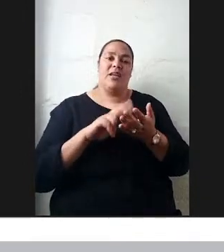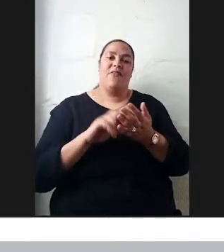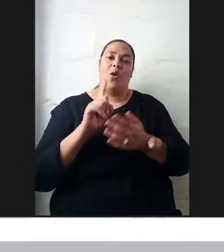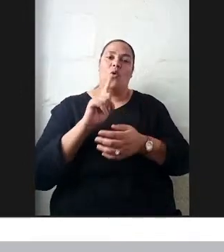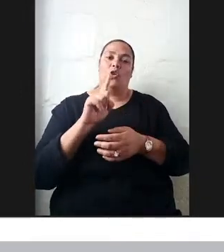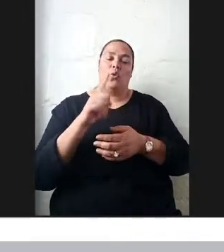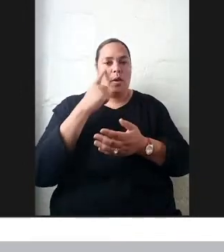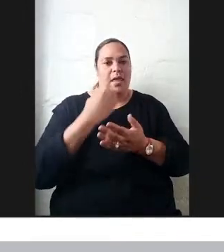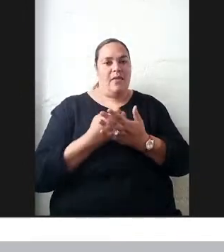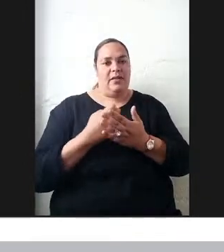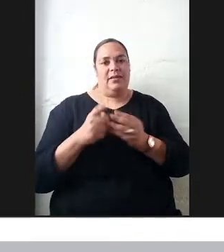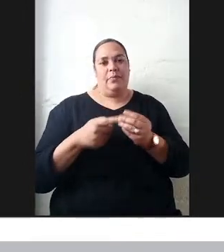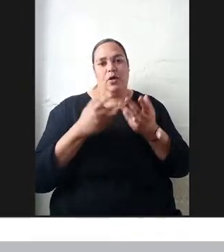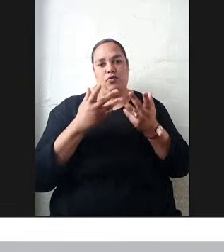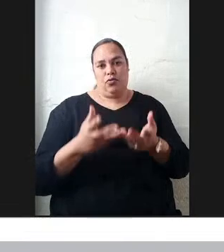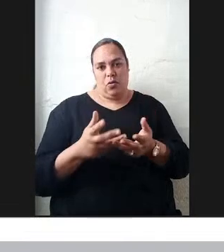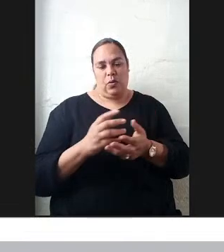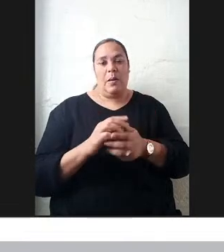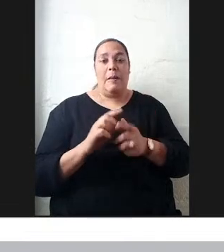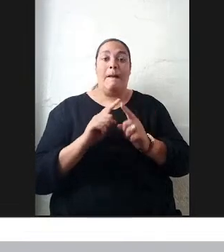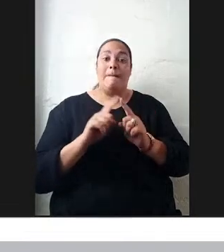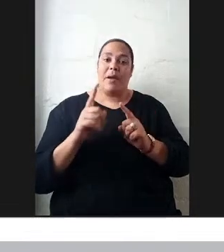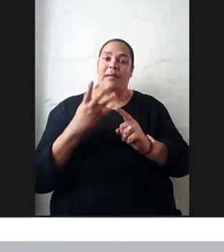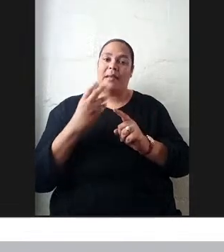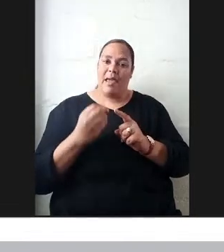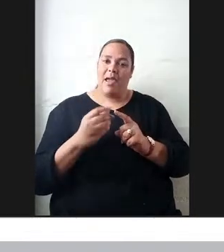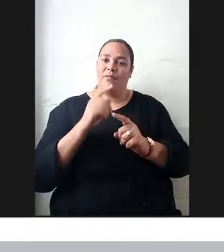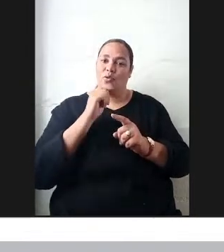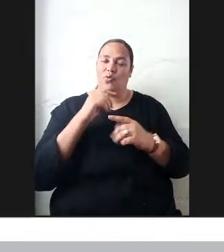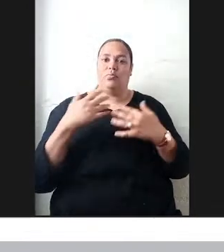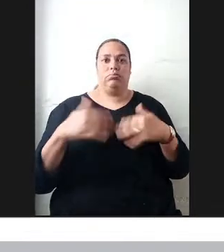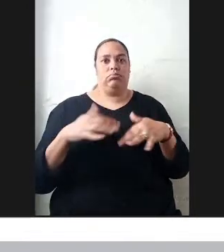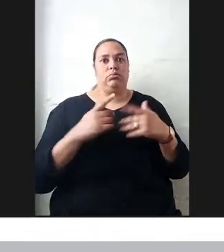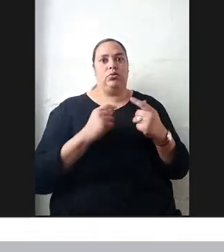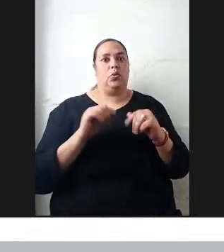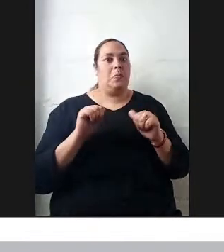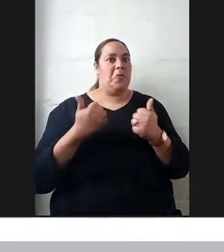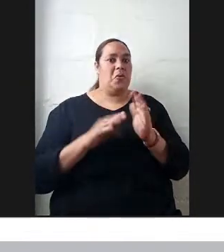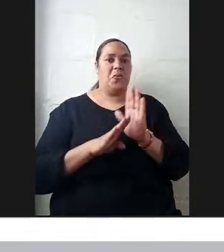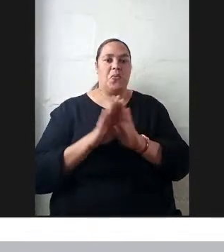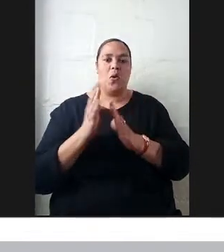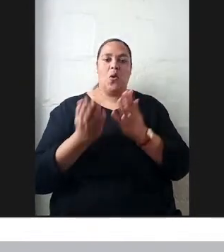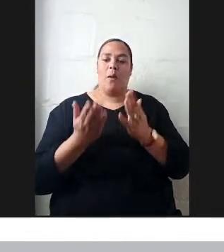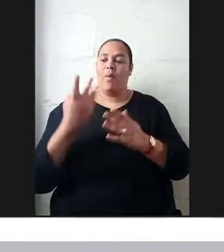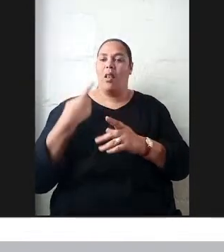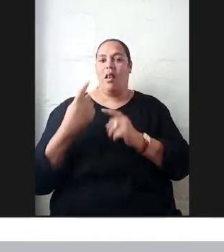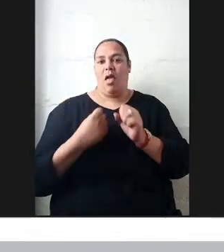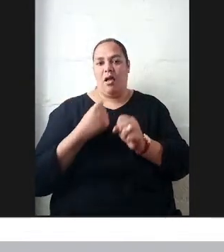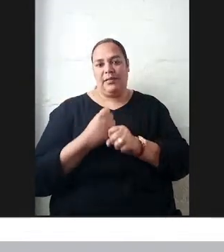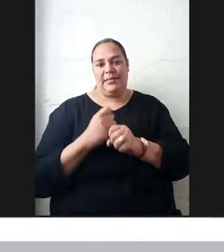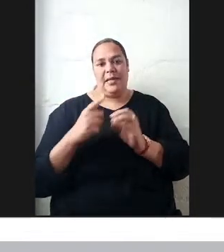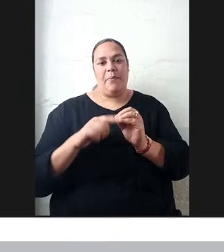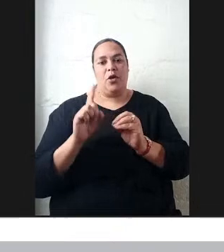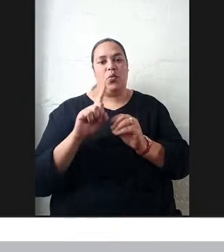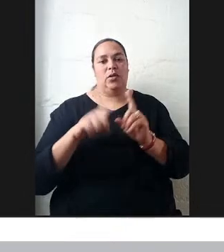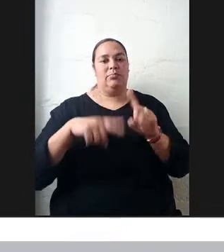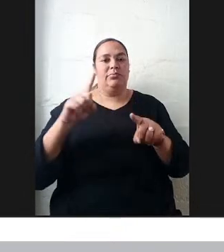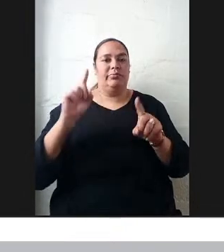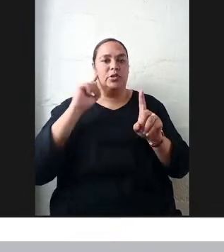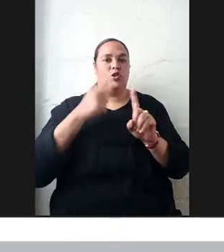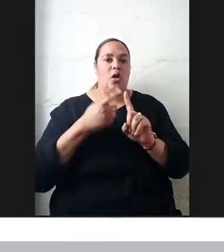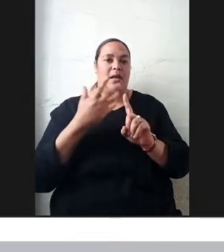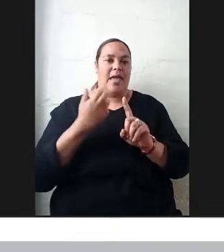that. But it is really very much doing well compared to last year in terms of the different targets. So you can see